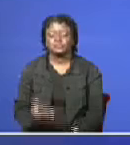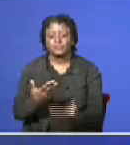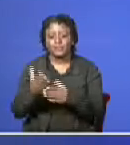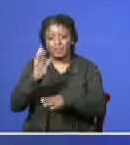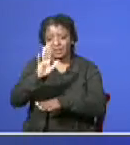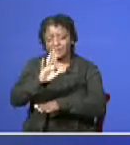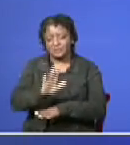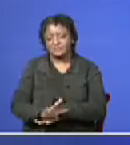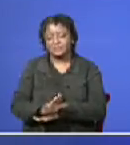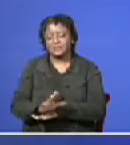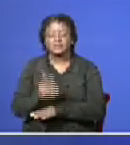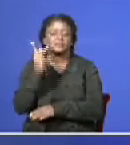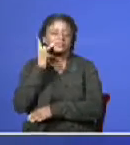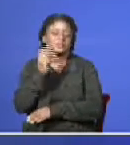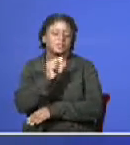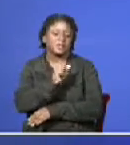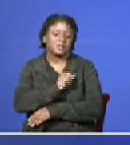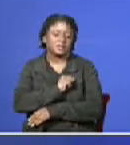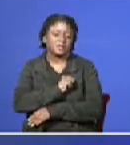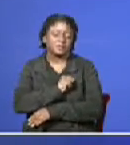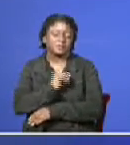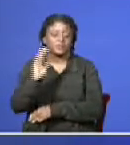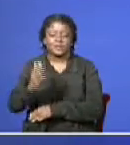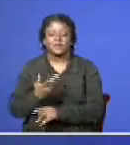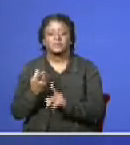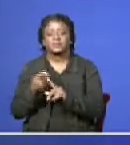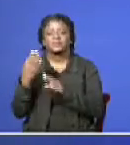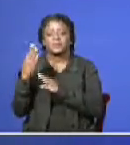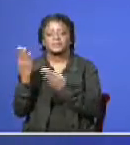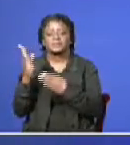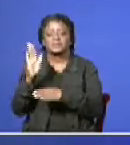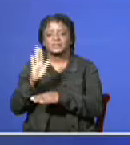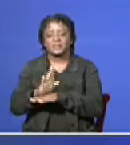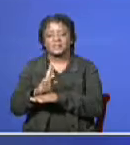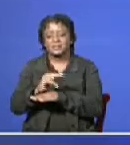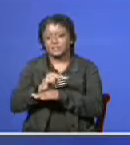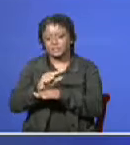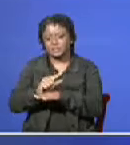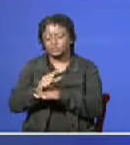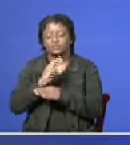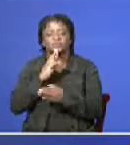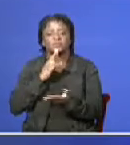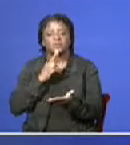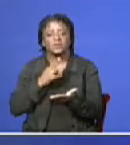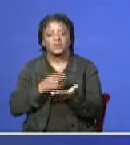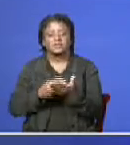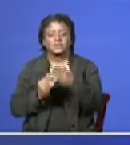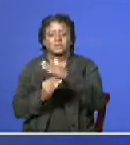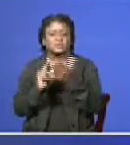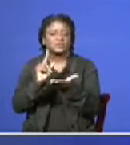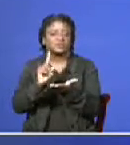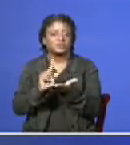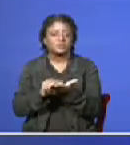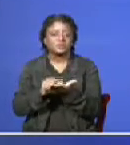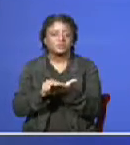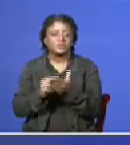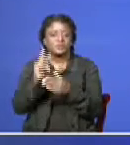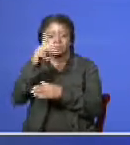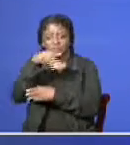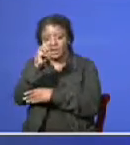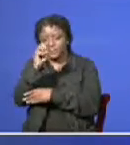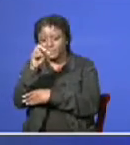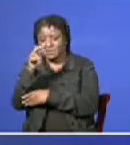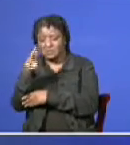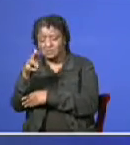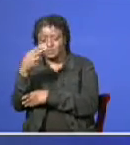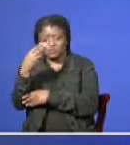Good evening, everyone. I'm Keisha Adderley, and welcome to the Bahamas Tonight, the National Report. Topping the news tonight, Prime Minister the Most Honorable Dr.